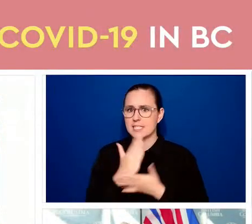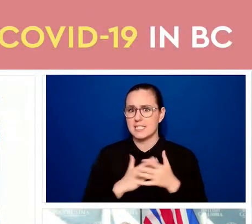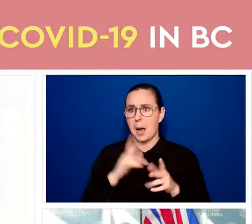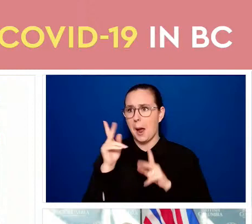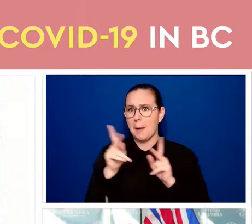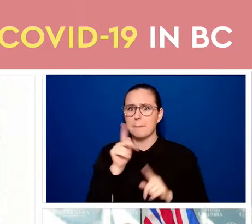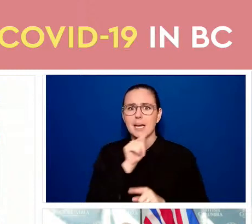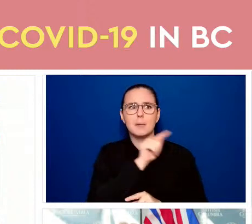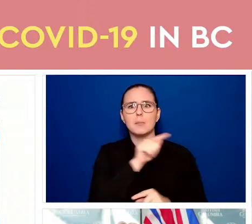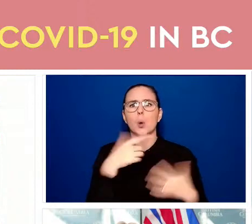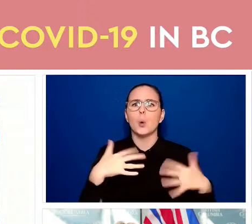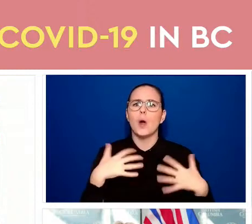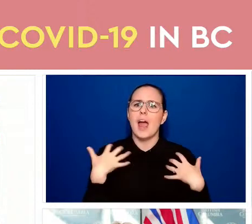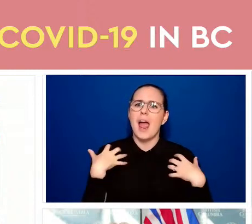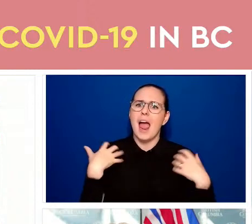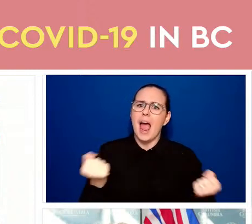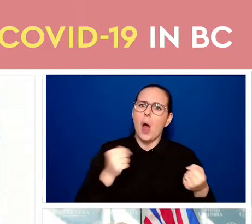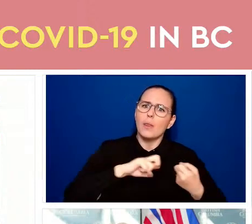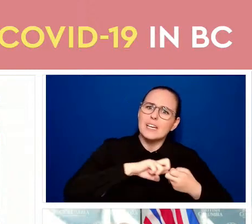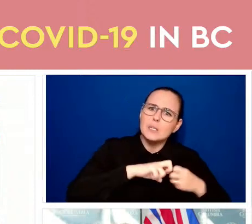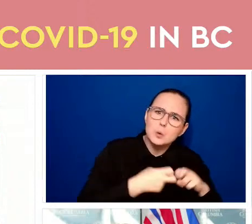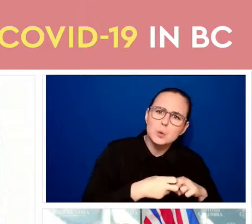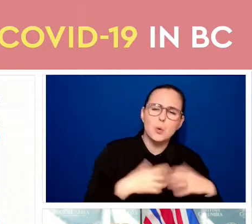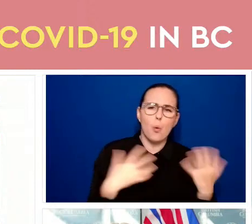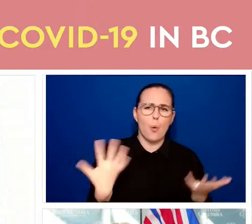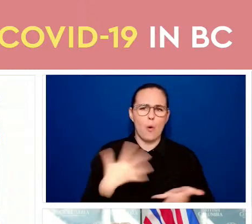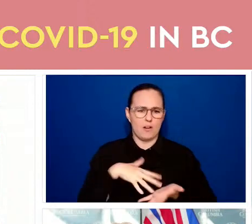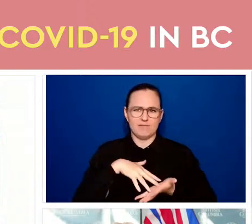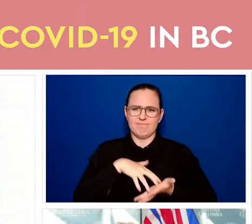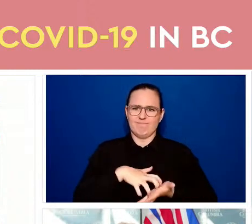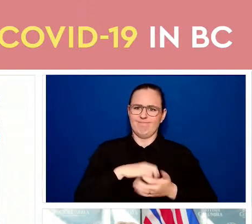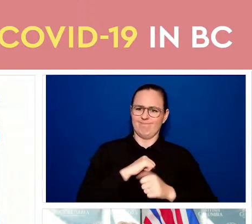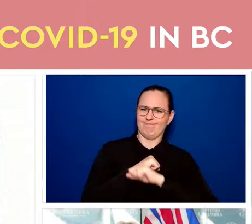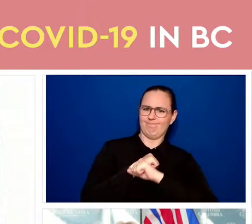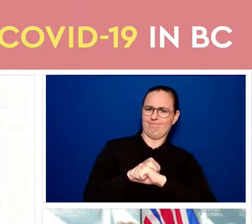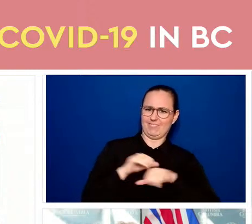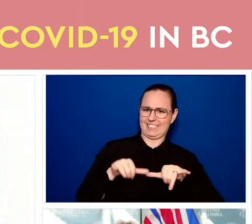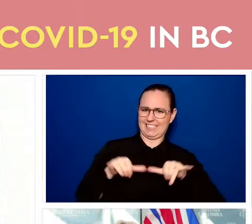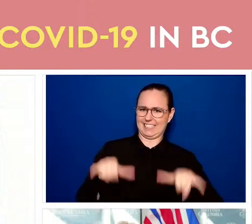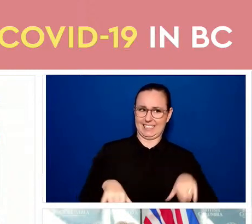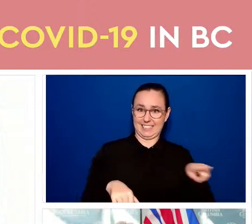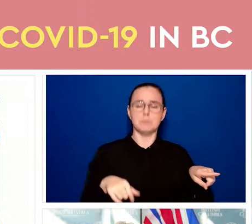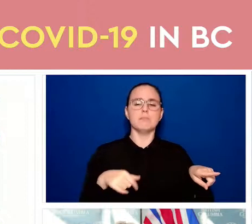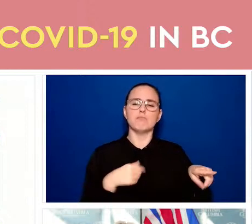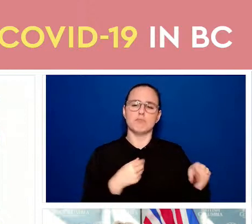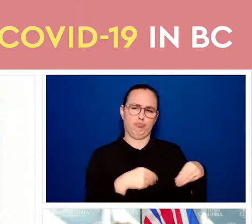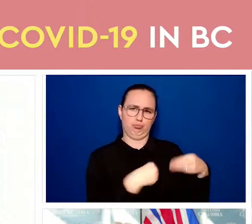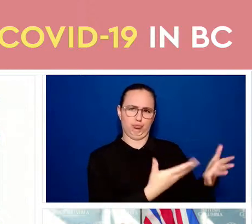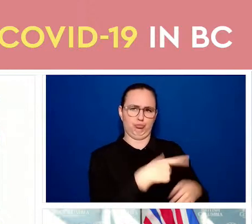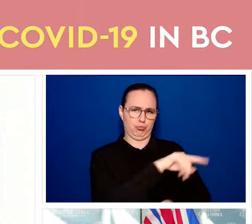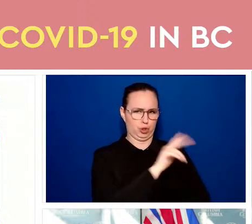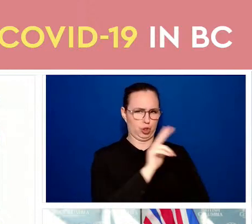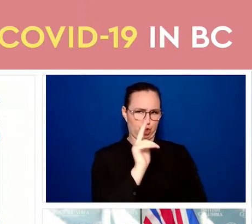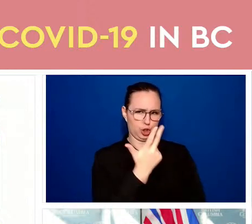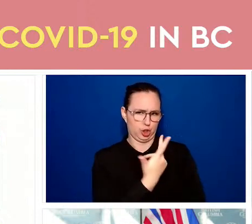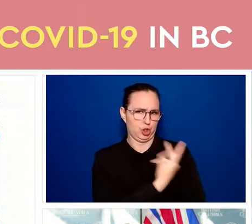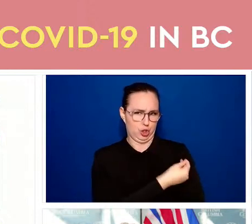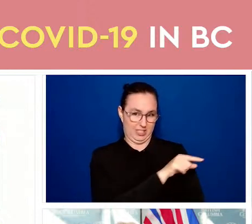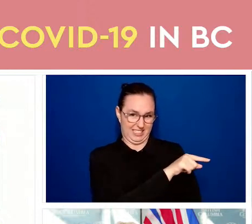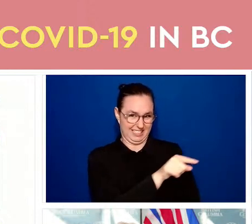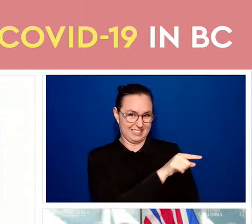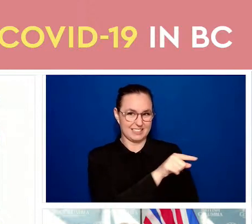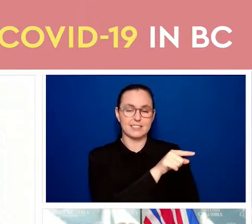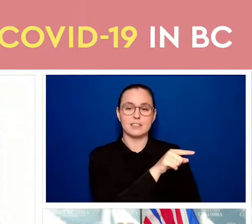certain immune compromising conditions will be offered a third dose to complete their series. And that